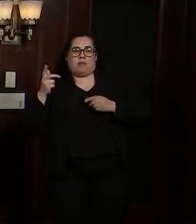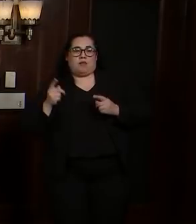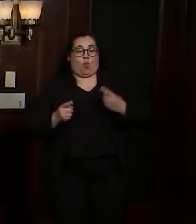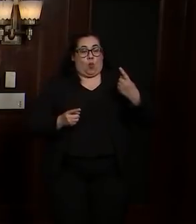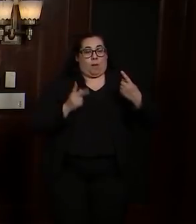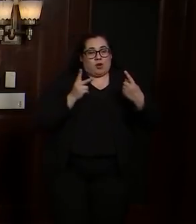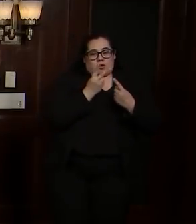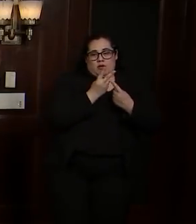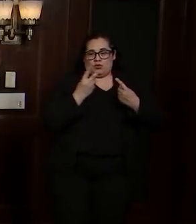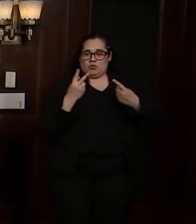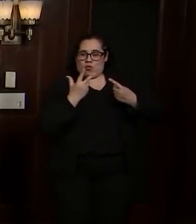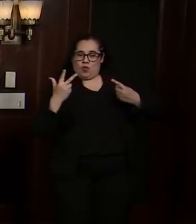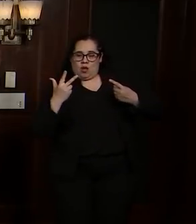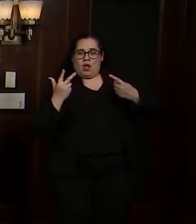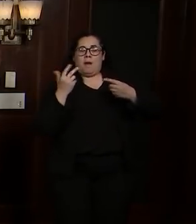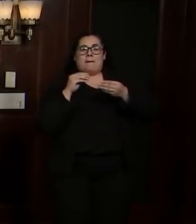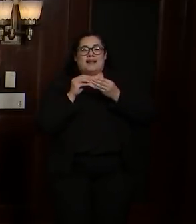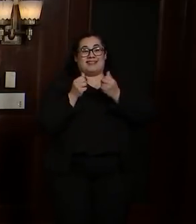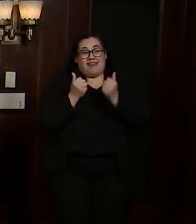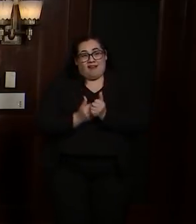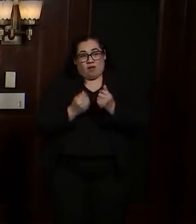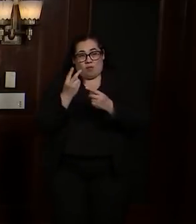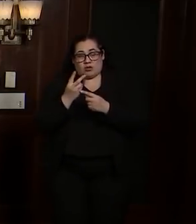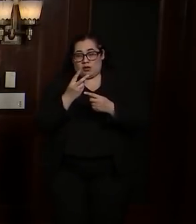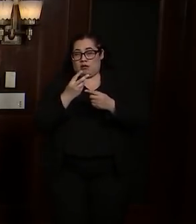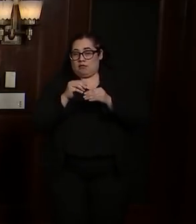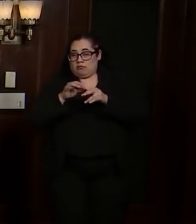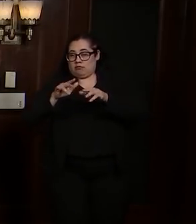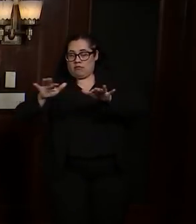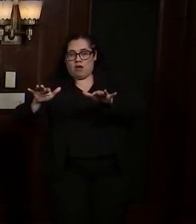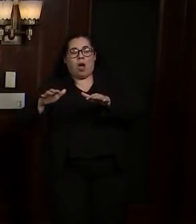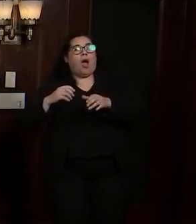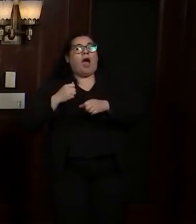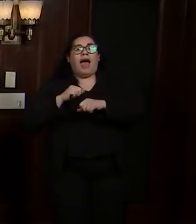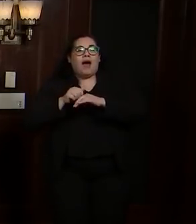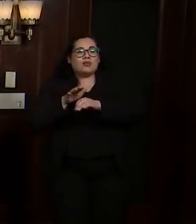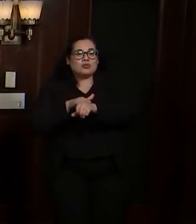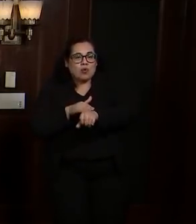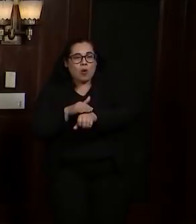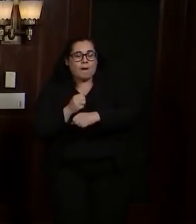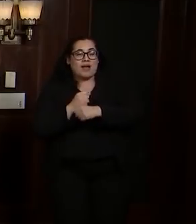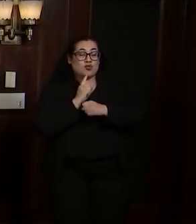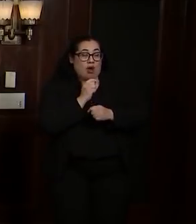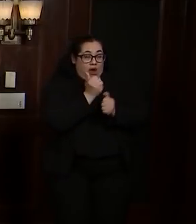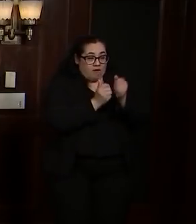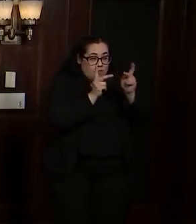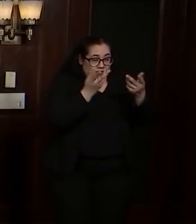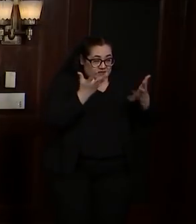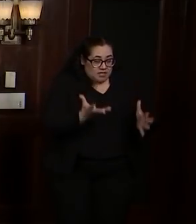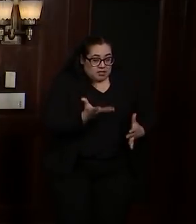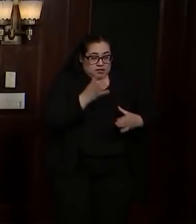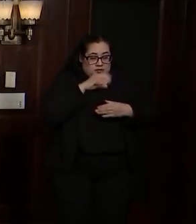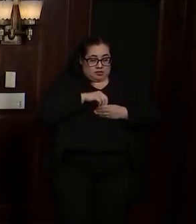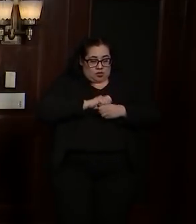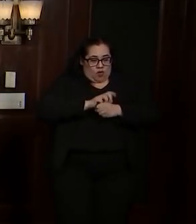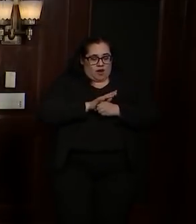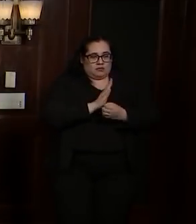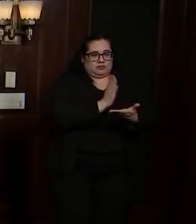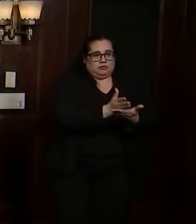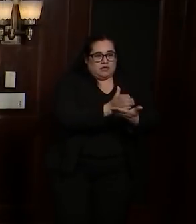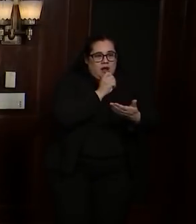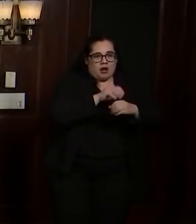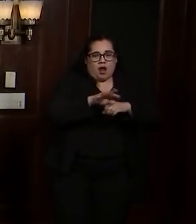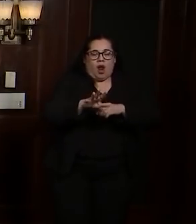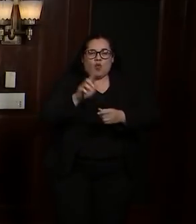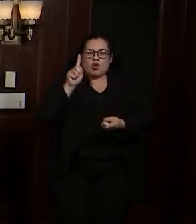actually make sure that every person who's infected does not infect 2 to 3 people, but reduces that number to something